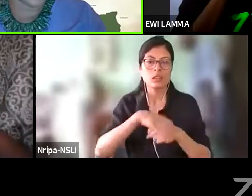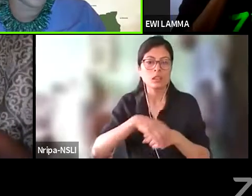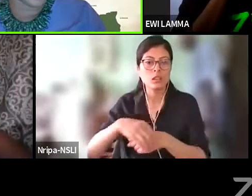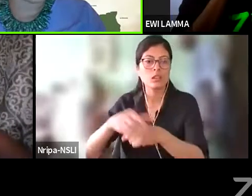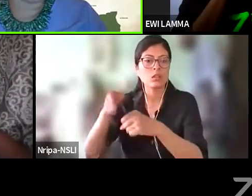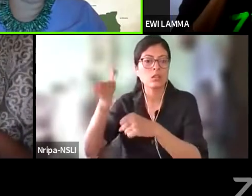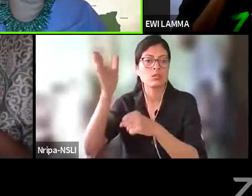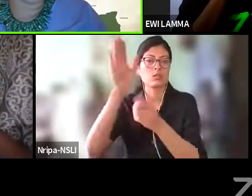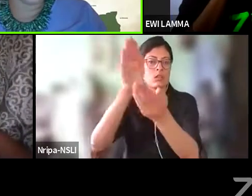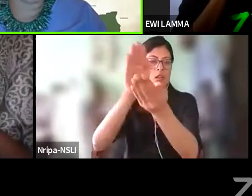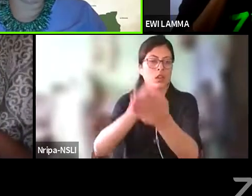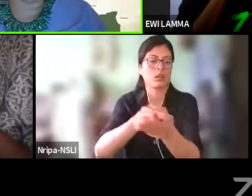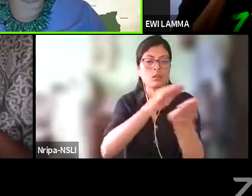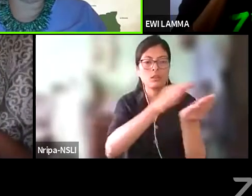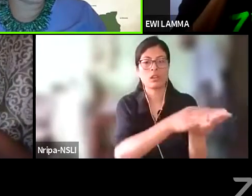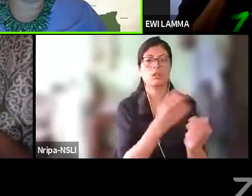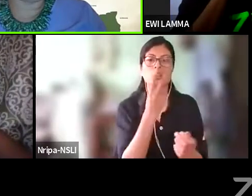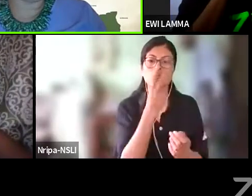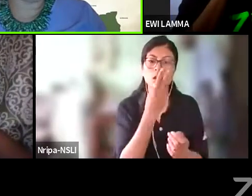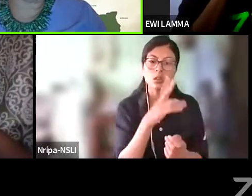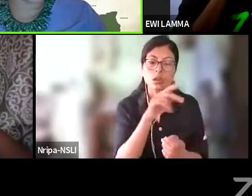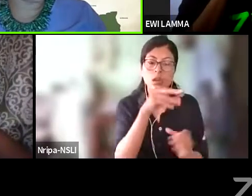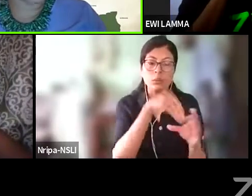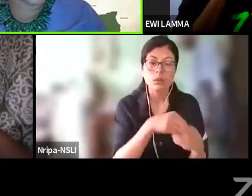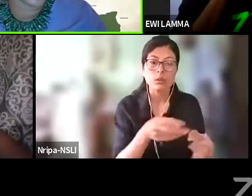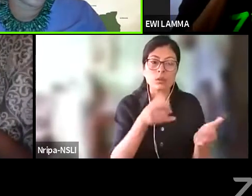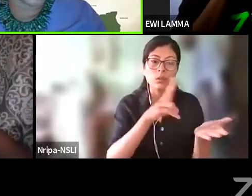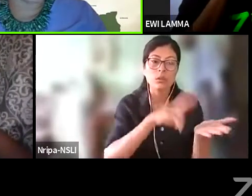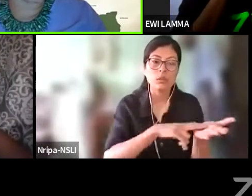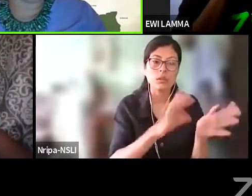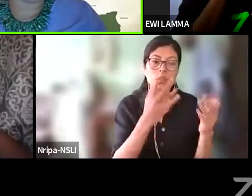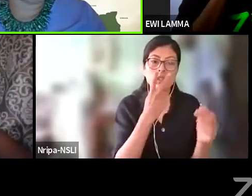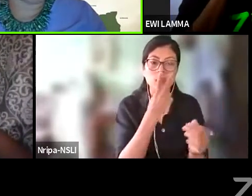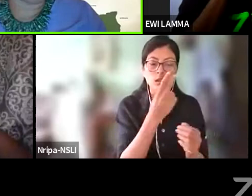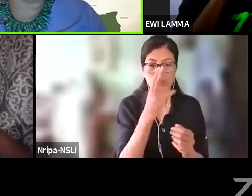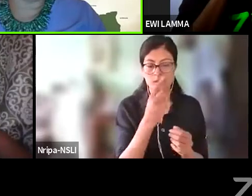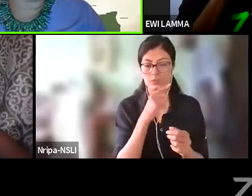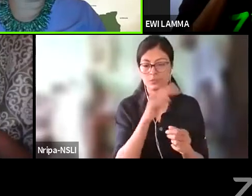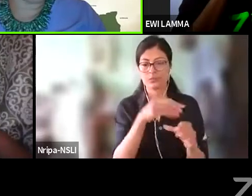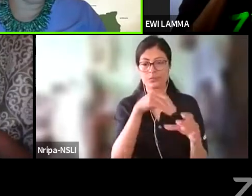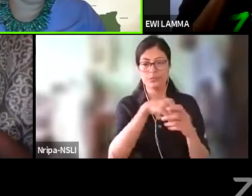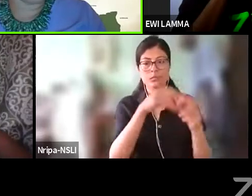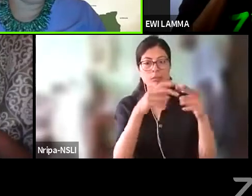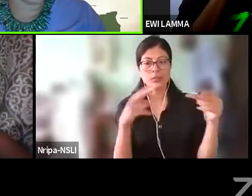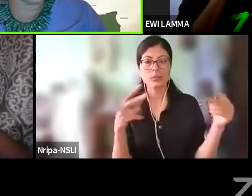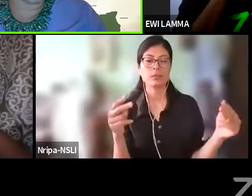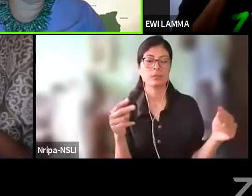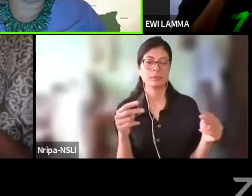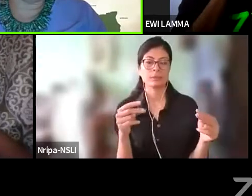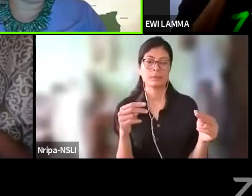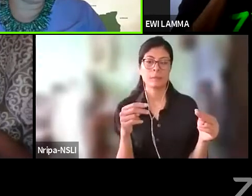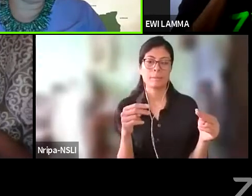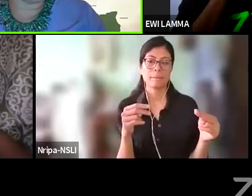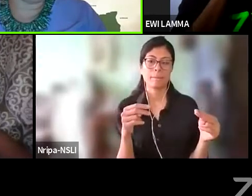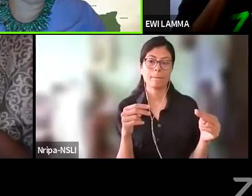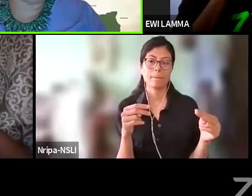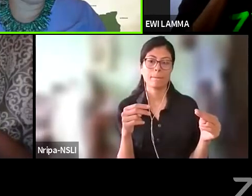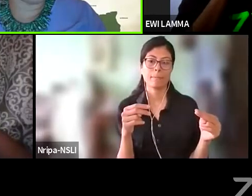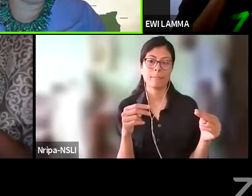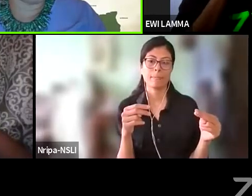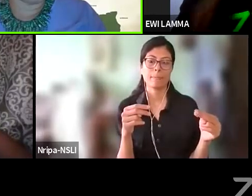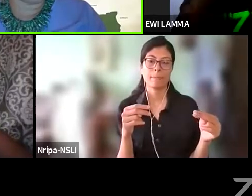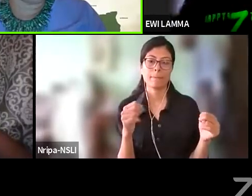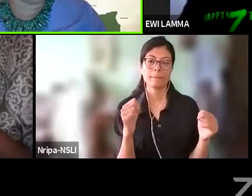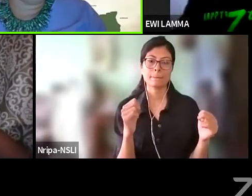region. I am not aware if it's being tracked and if we are able to see that